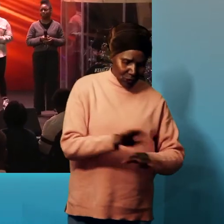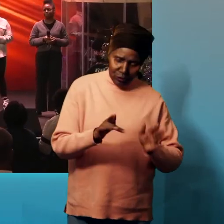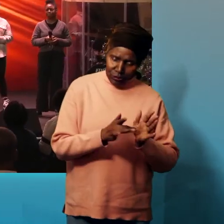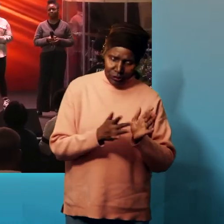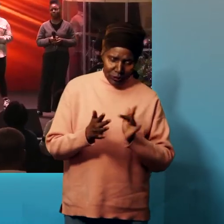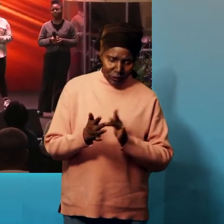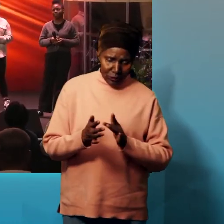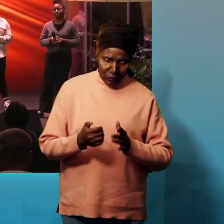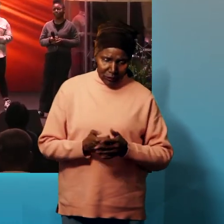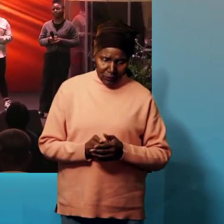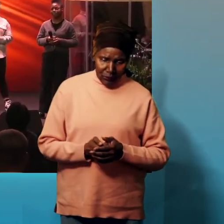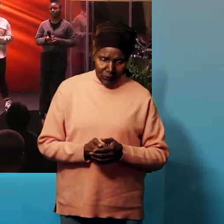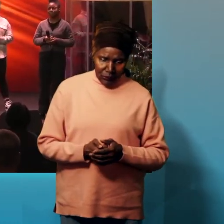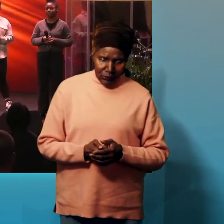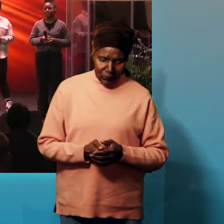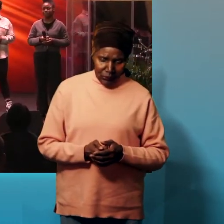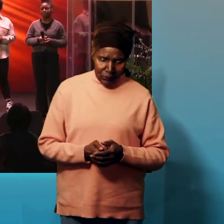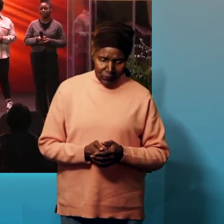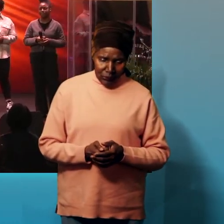But he conquered it.